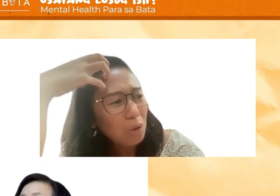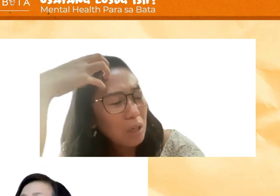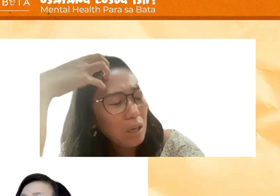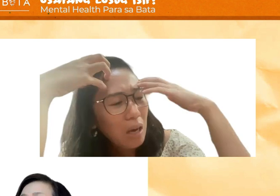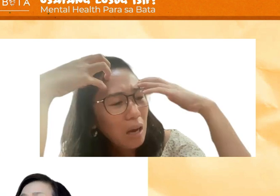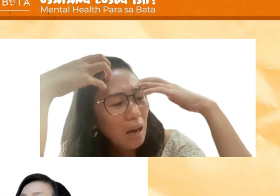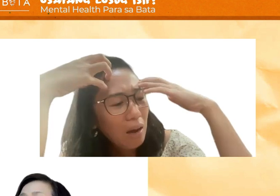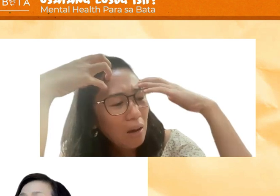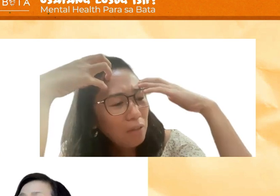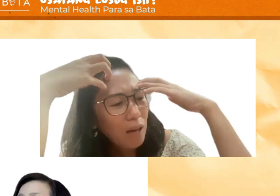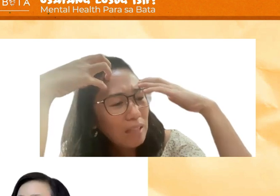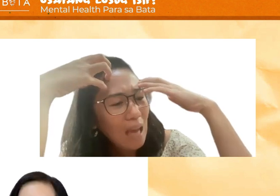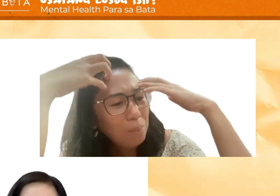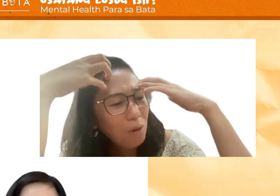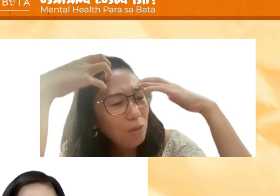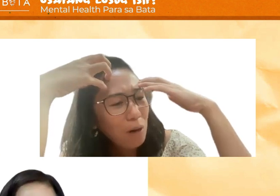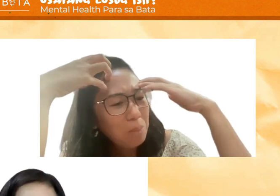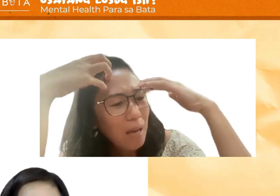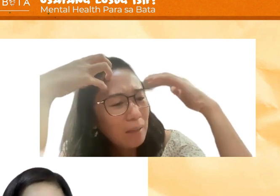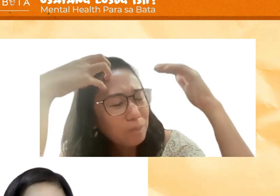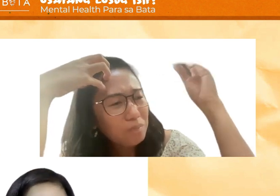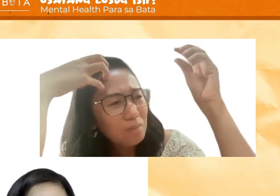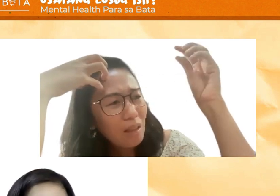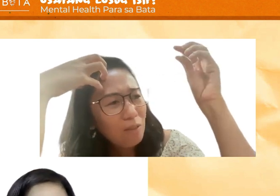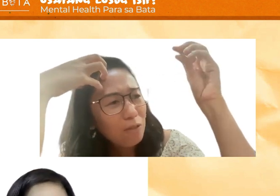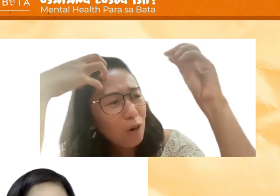mood, or for example,